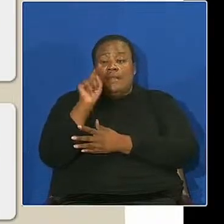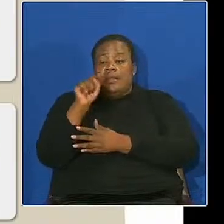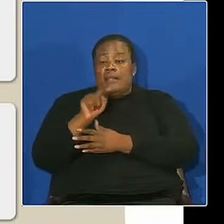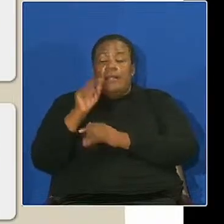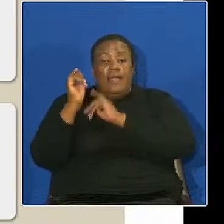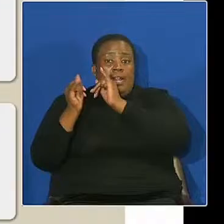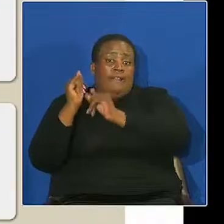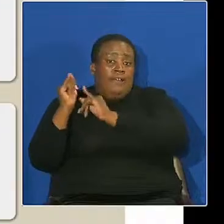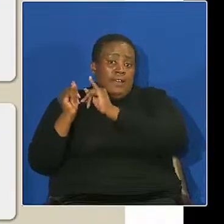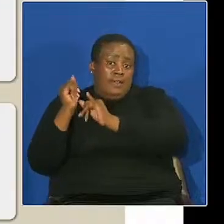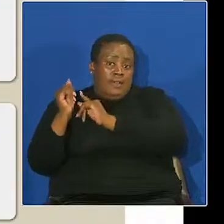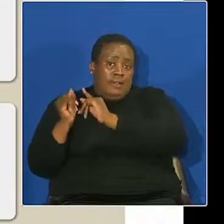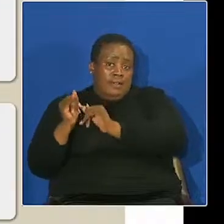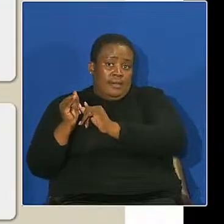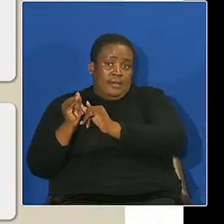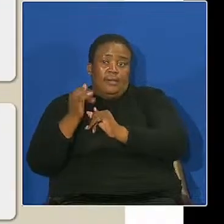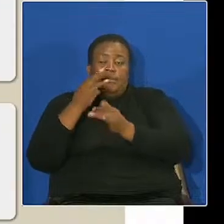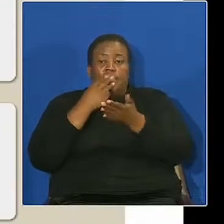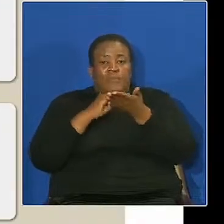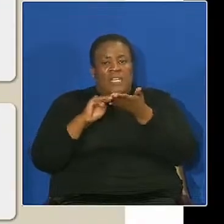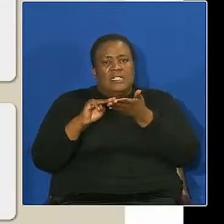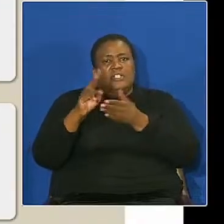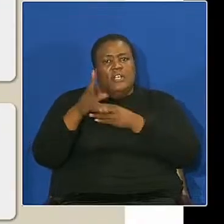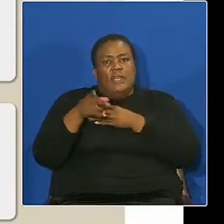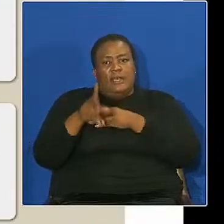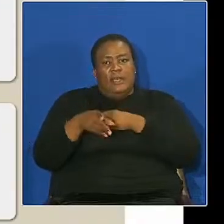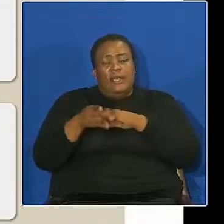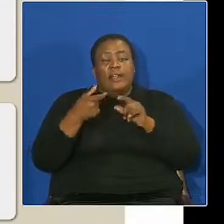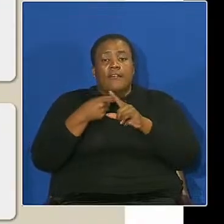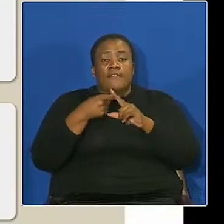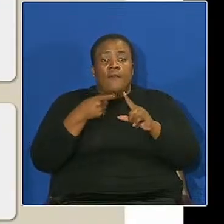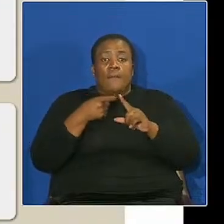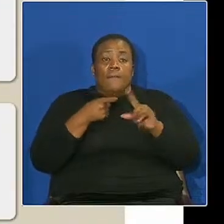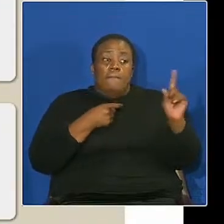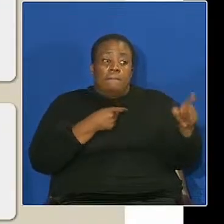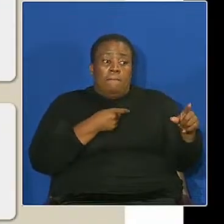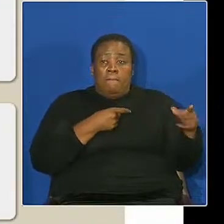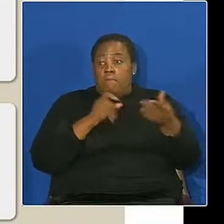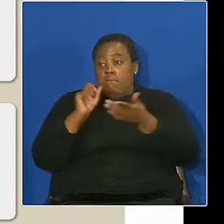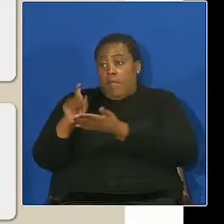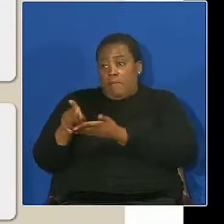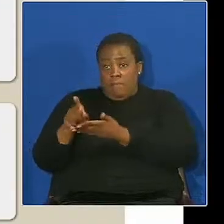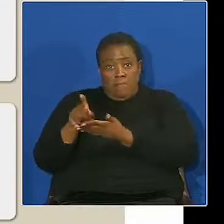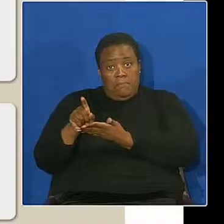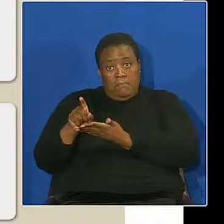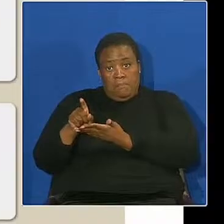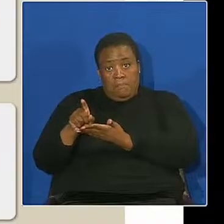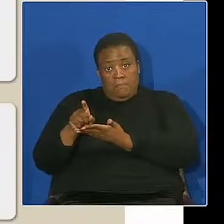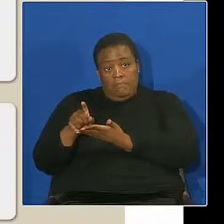17/11, the message again from Mr. Mokgotsi to